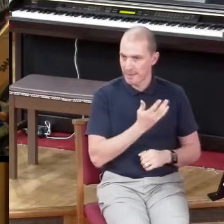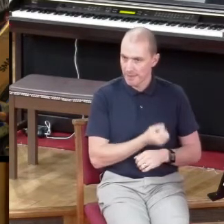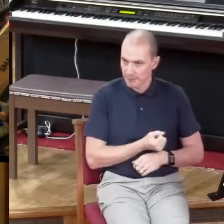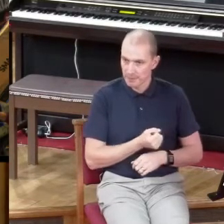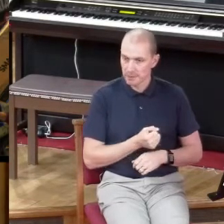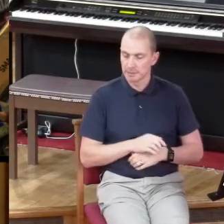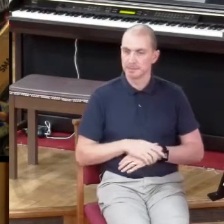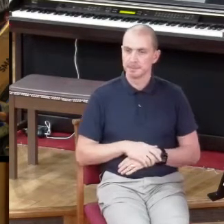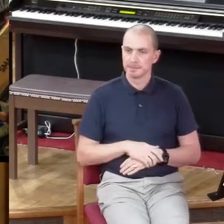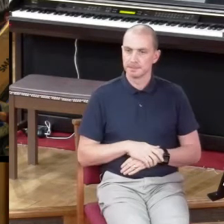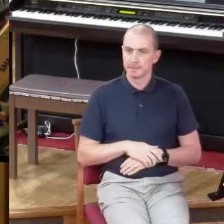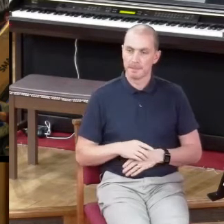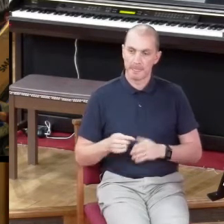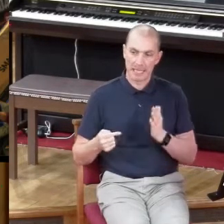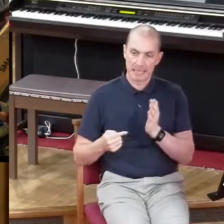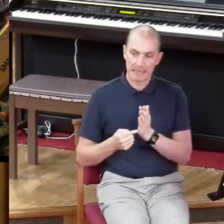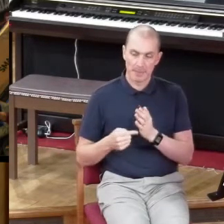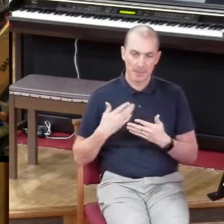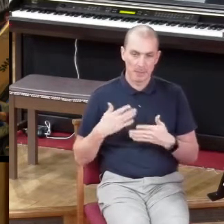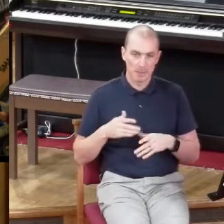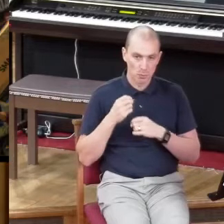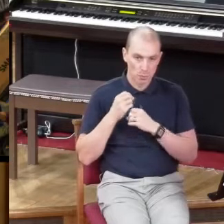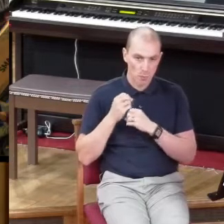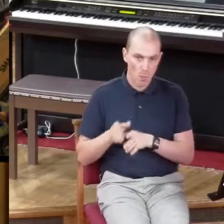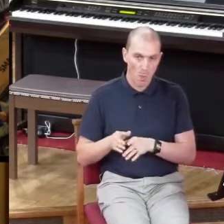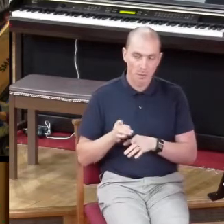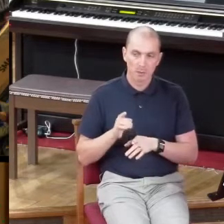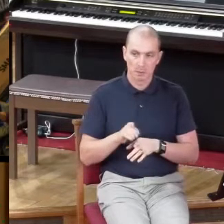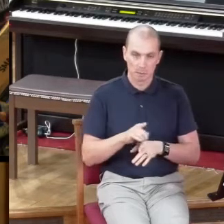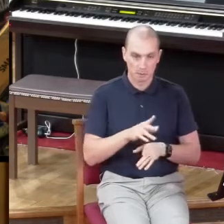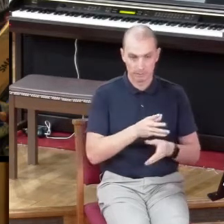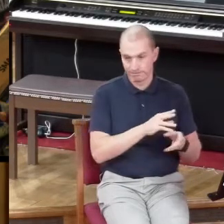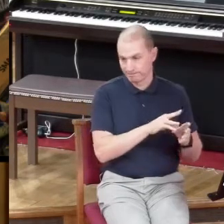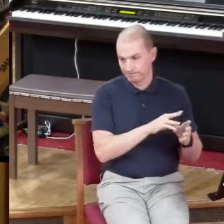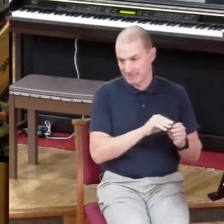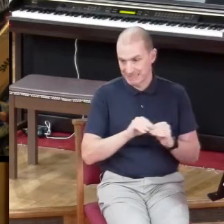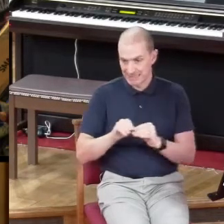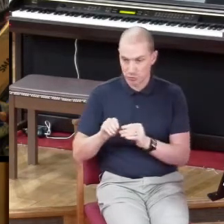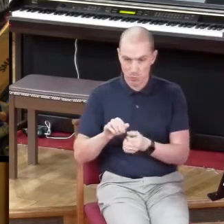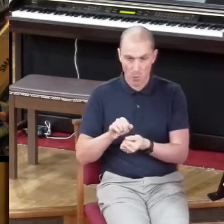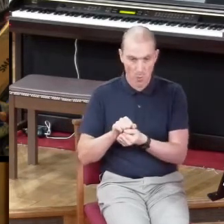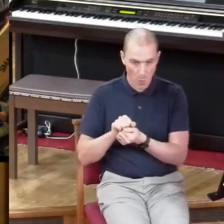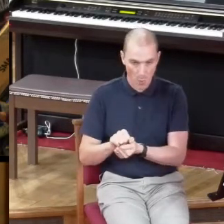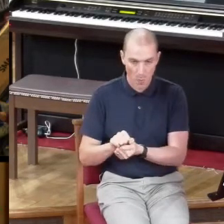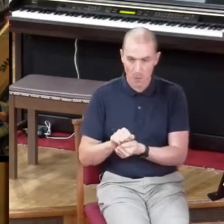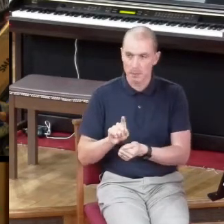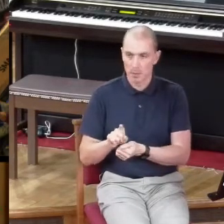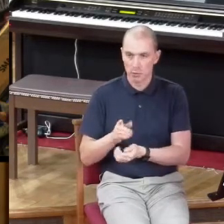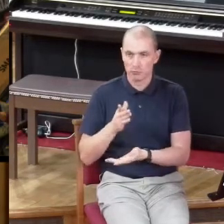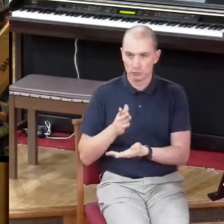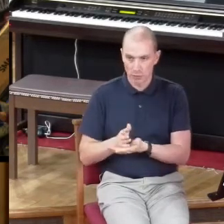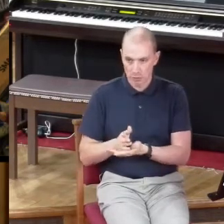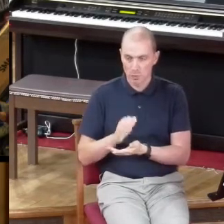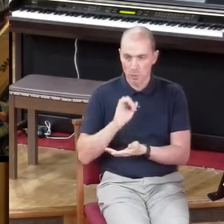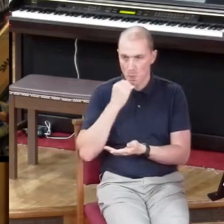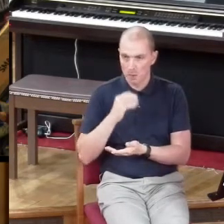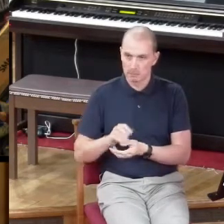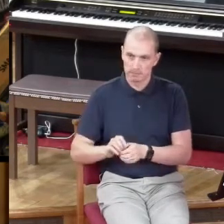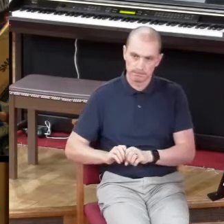not just to guard this gospel, but to entrust this teaching to others, to reliable people who will